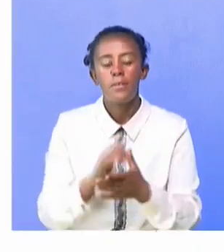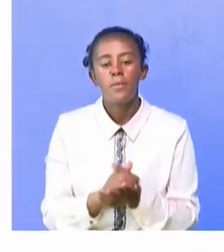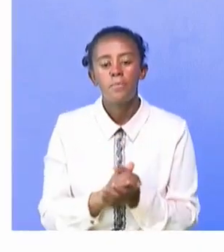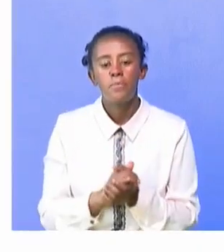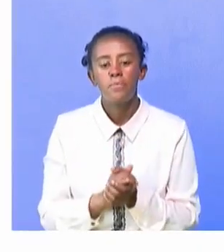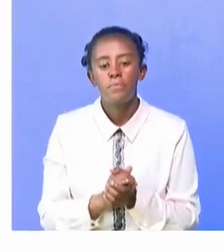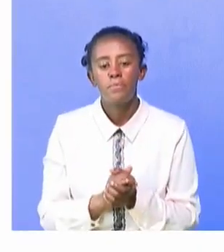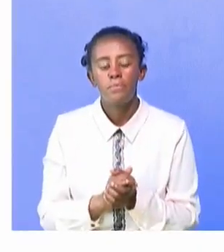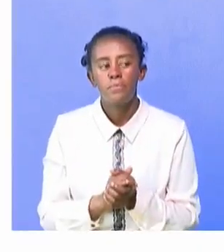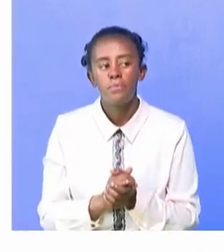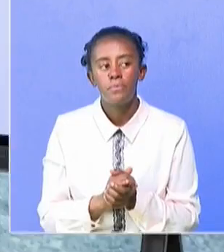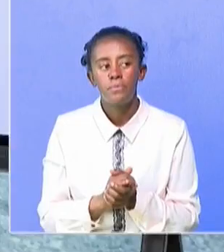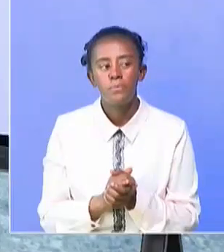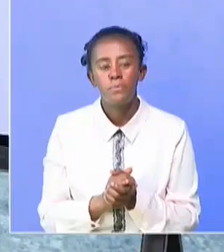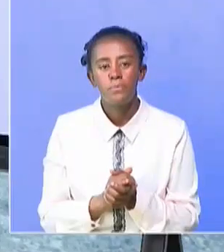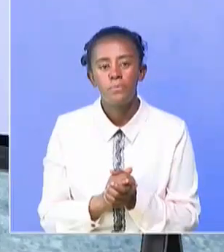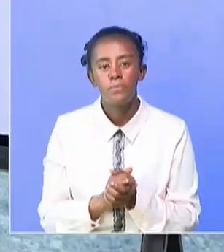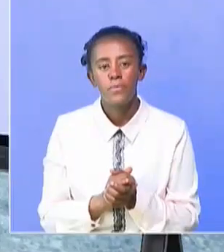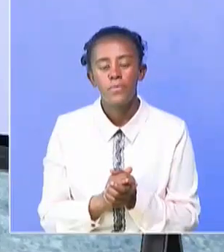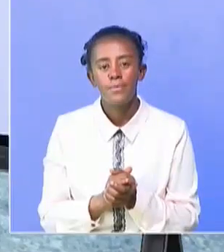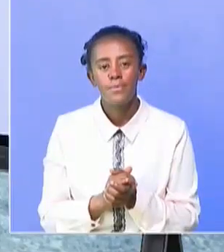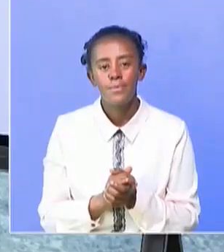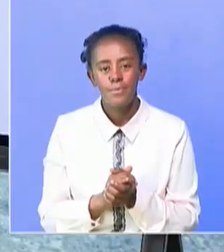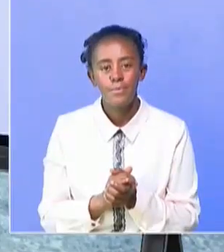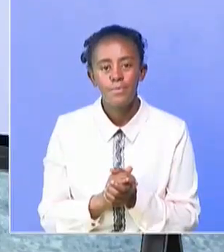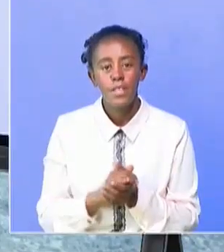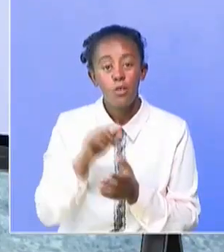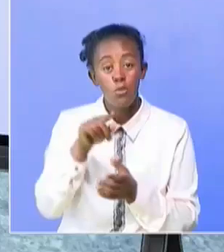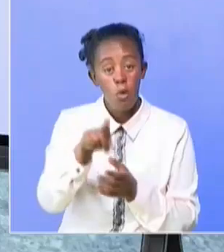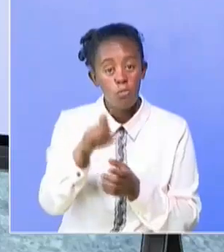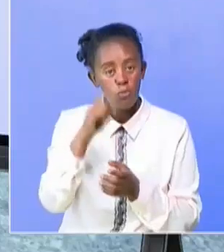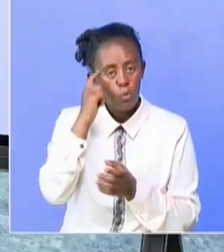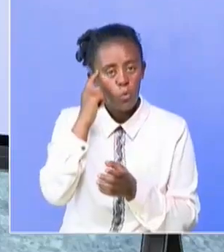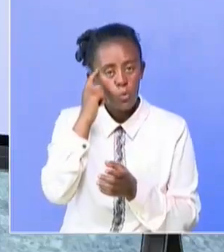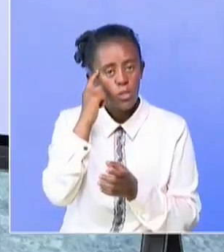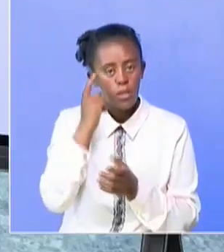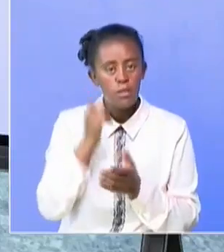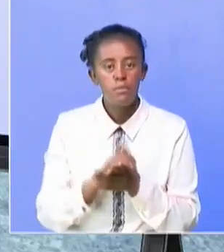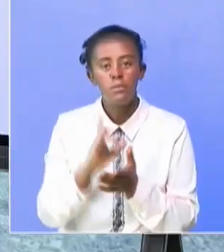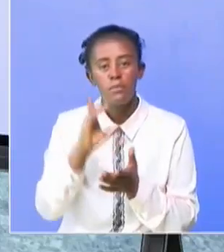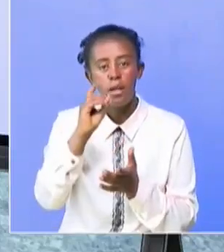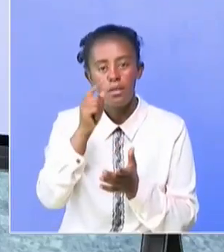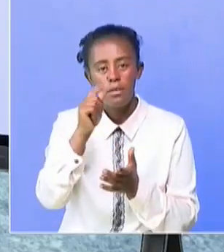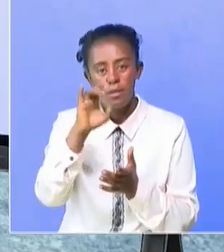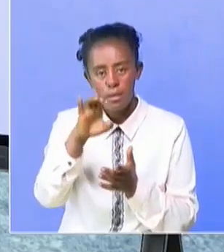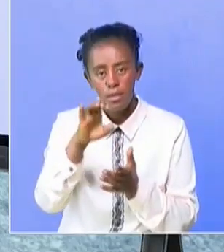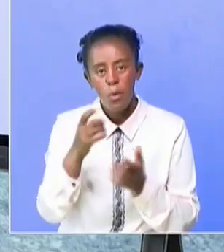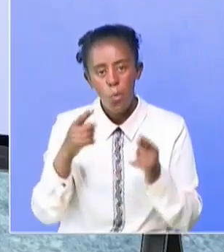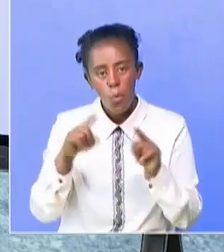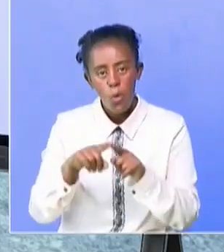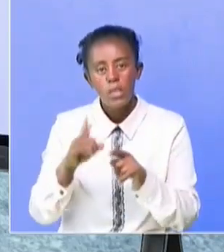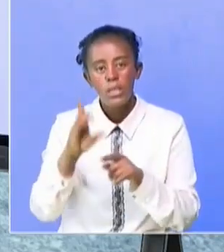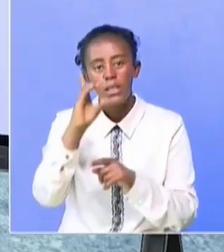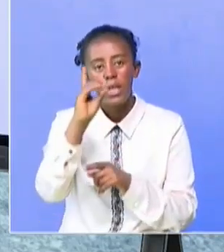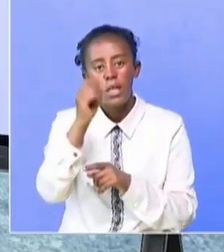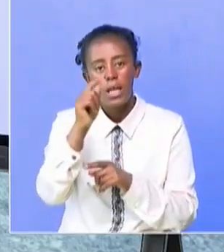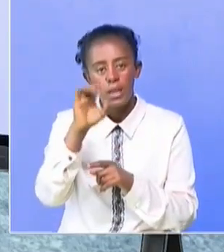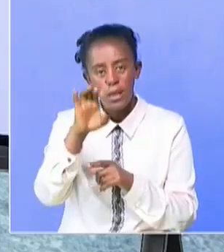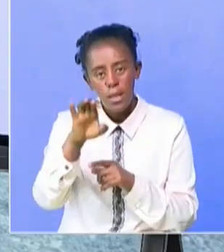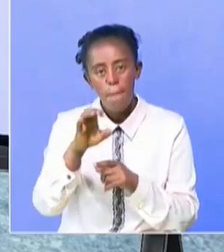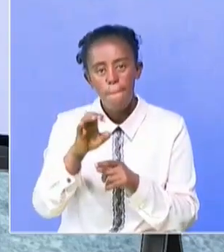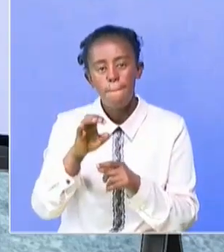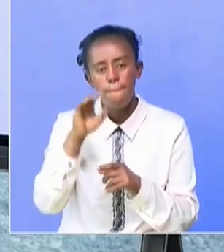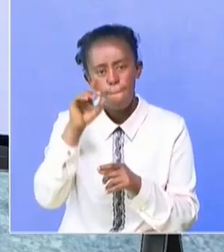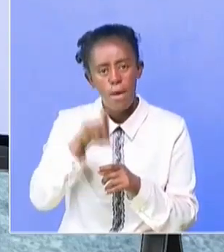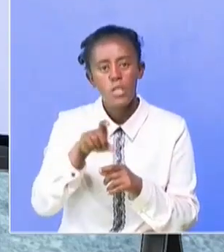Date. Yeah. You have to consider here now when is the date. The date must be